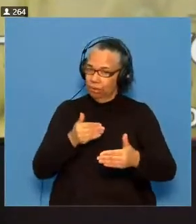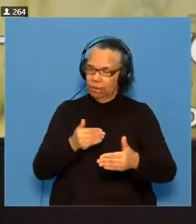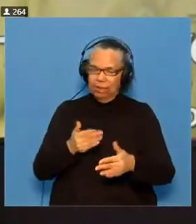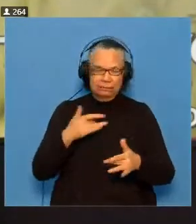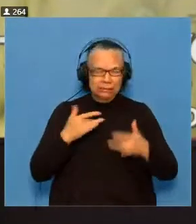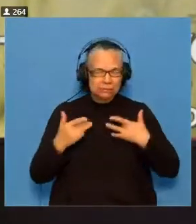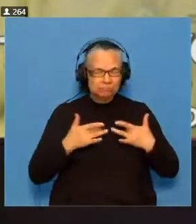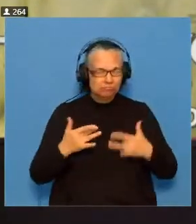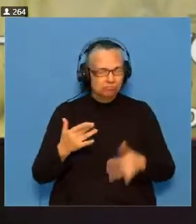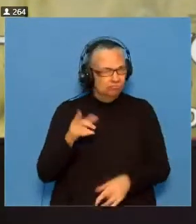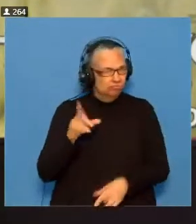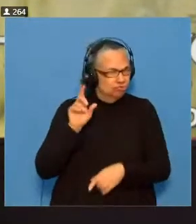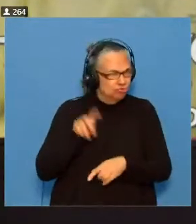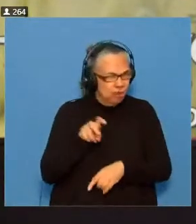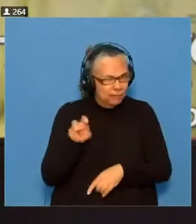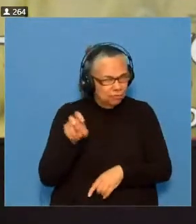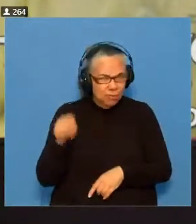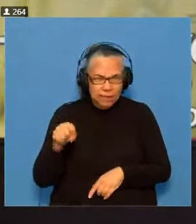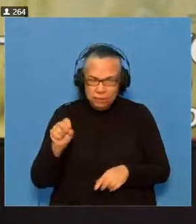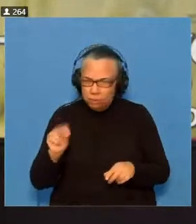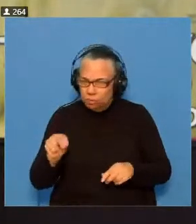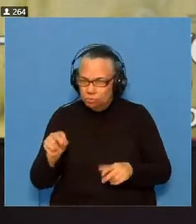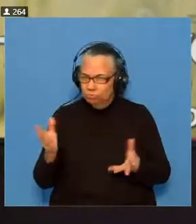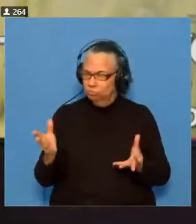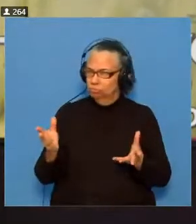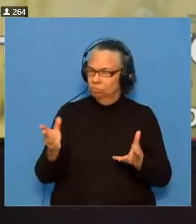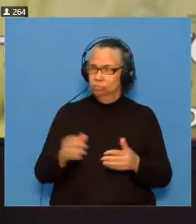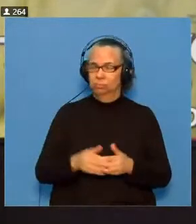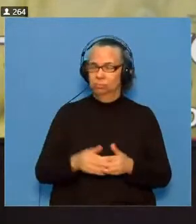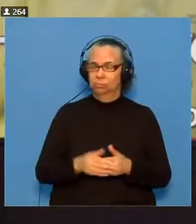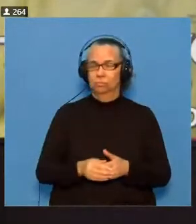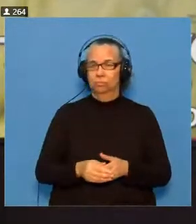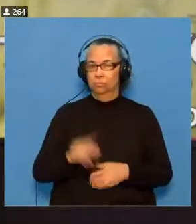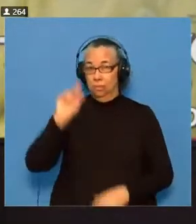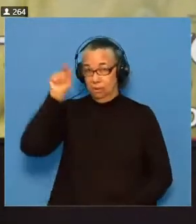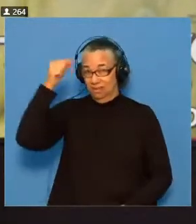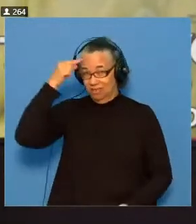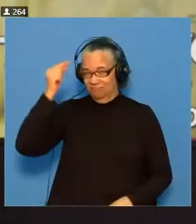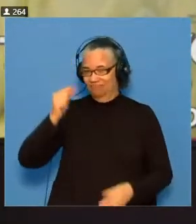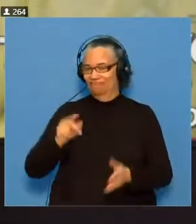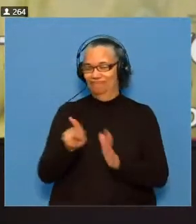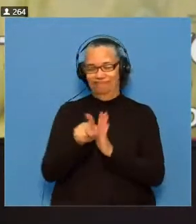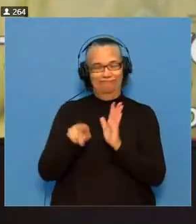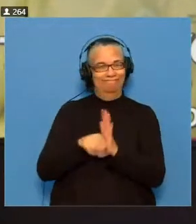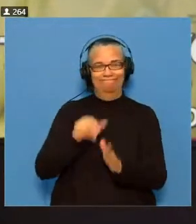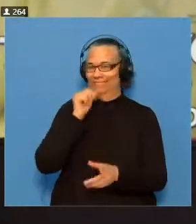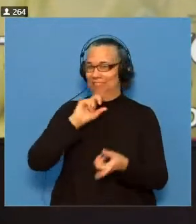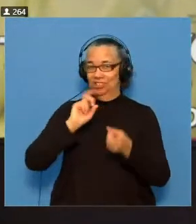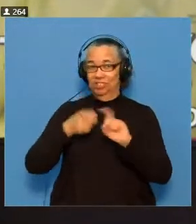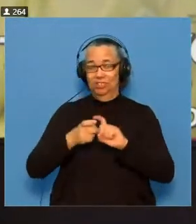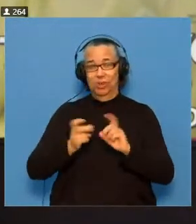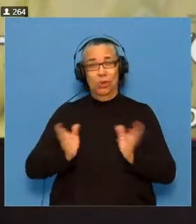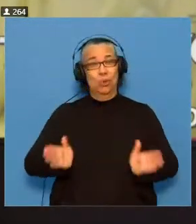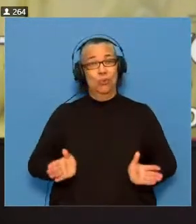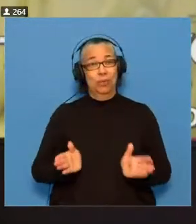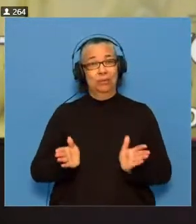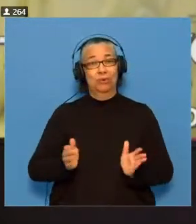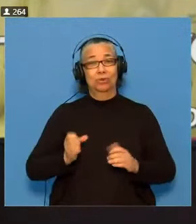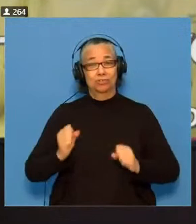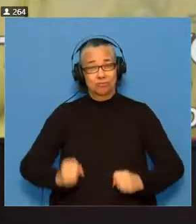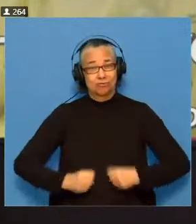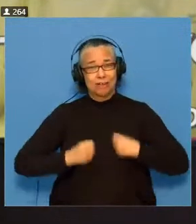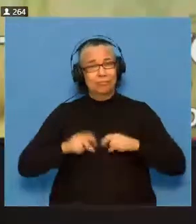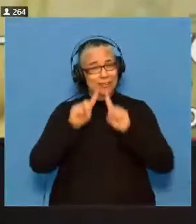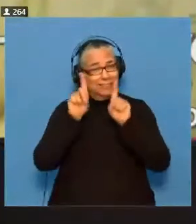at all. The government's policy has not changed in this regard, and we encourage residents to be tested before returning and